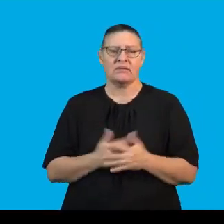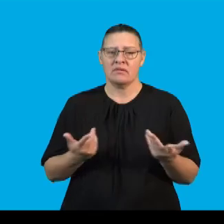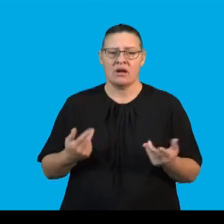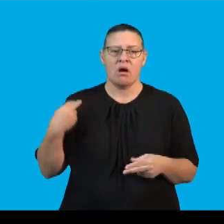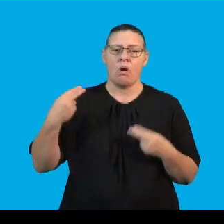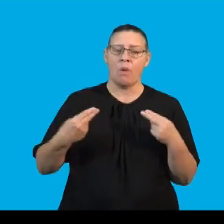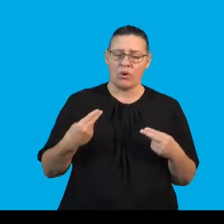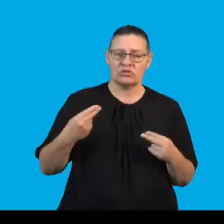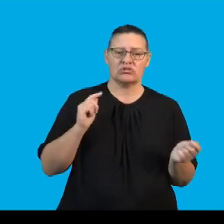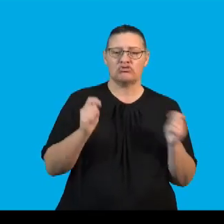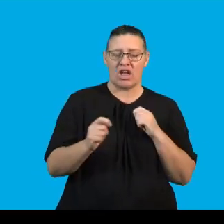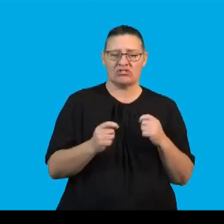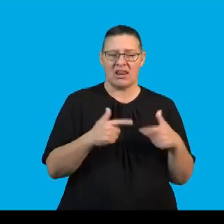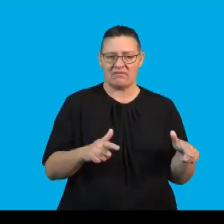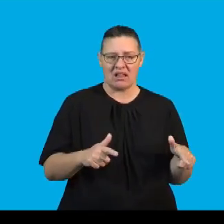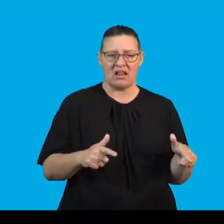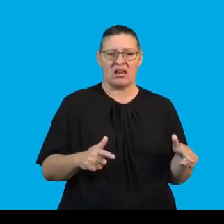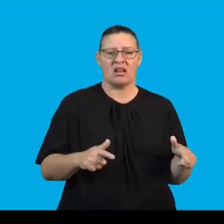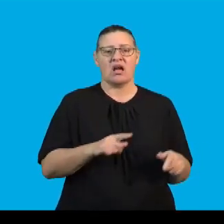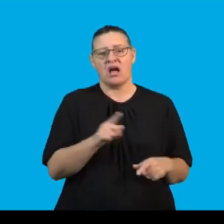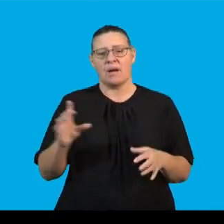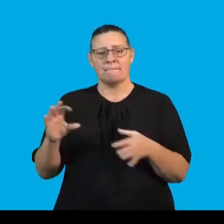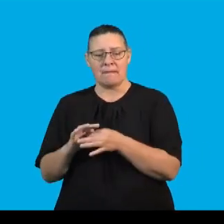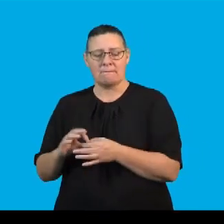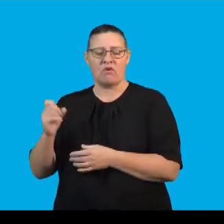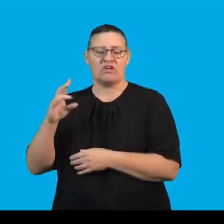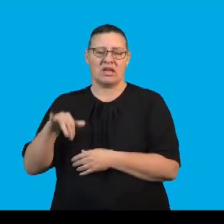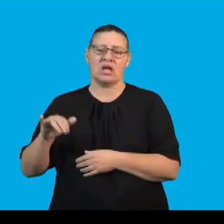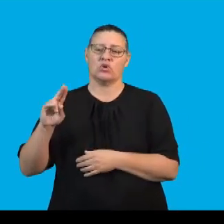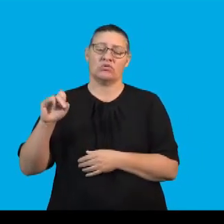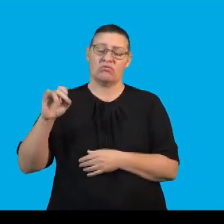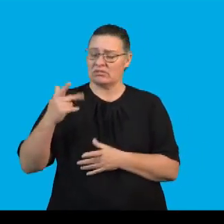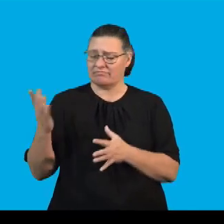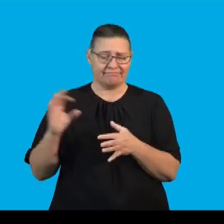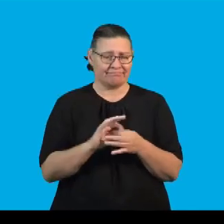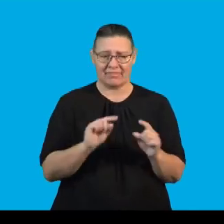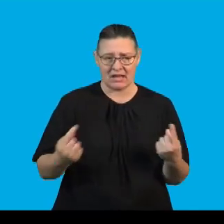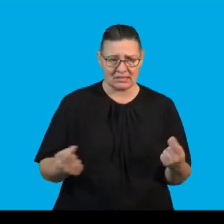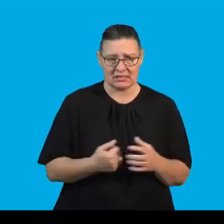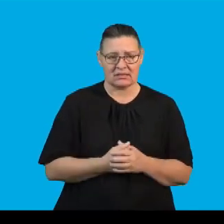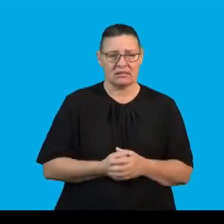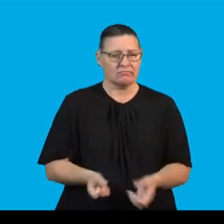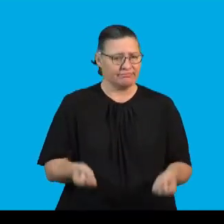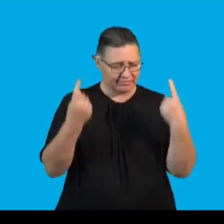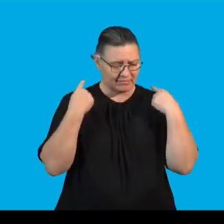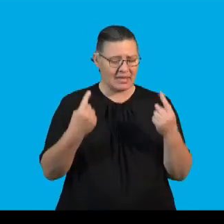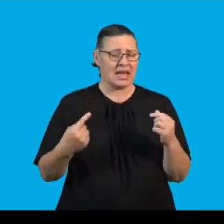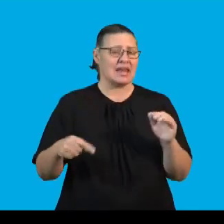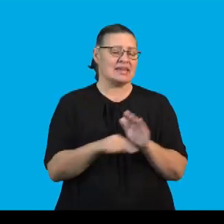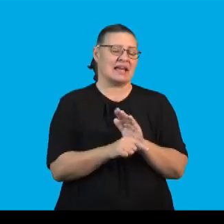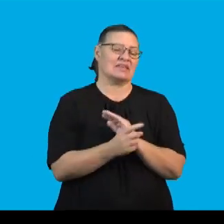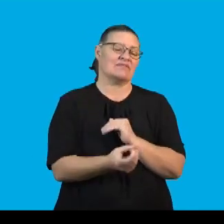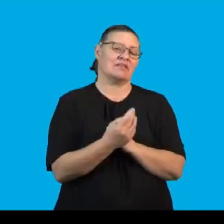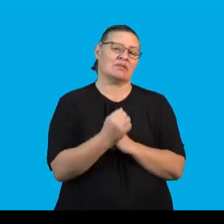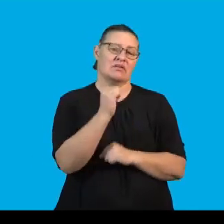situations, unable to link changes in hormone levels to events in ovary and uterus, misunderstanding of